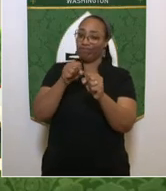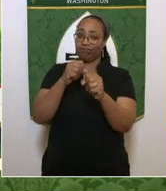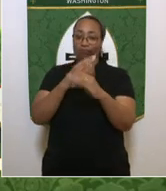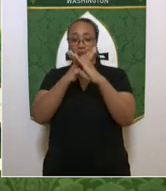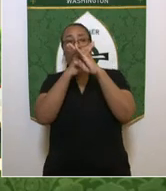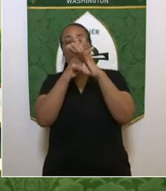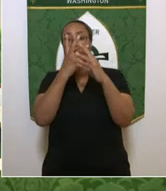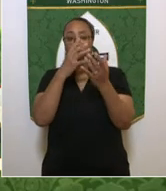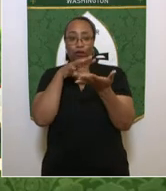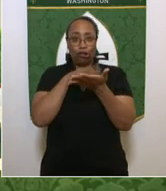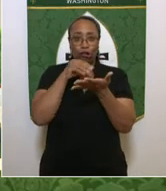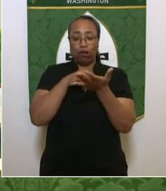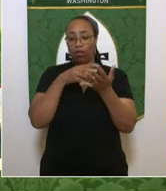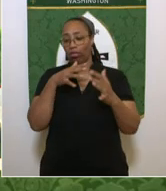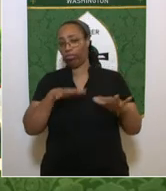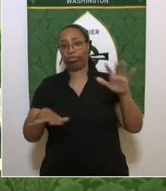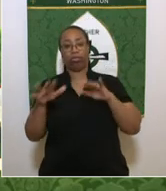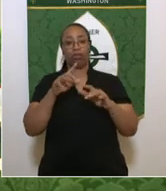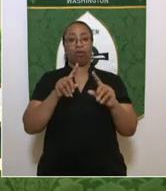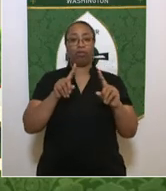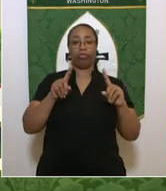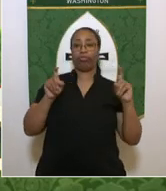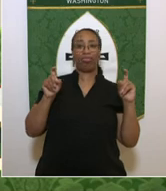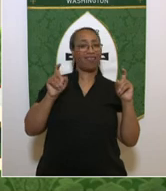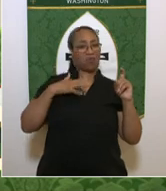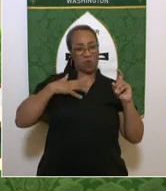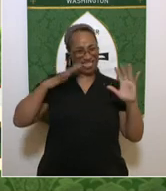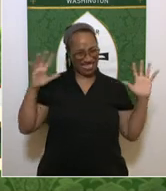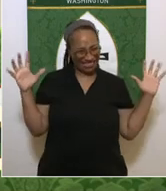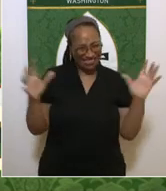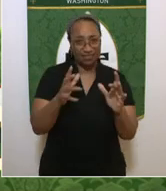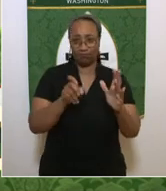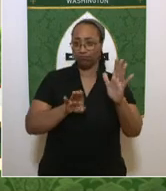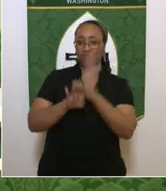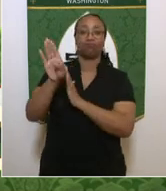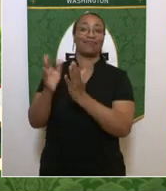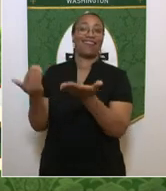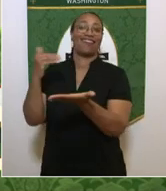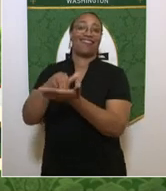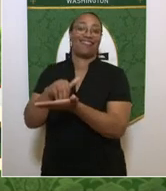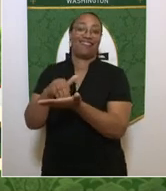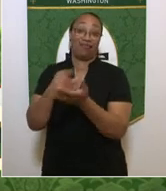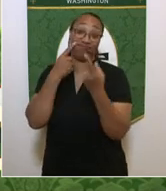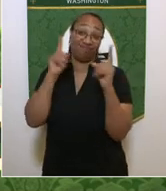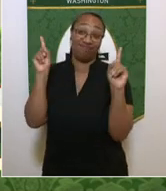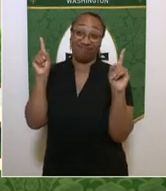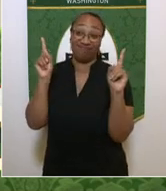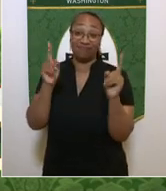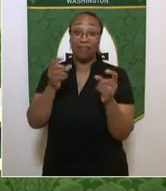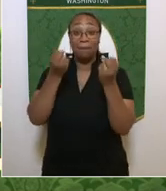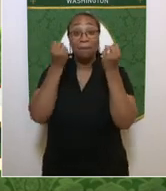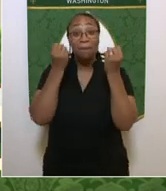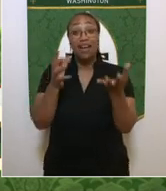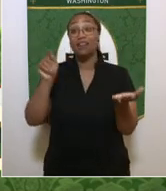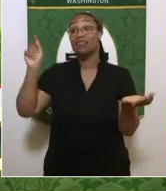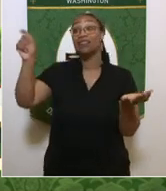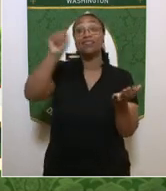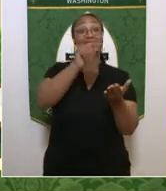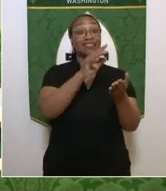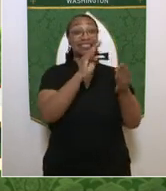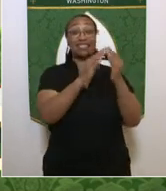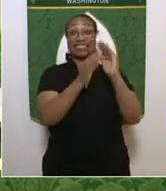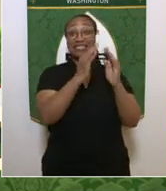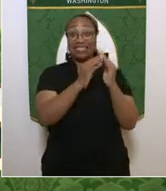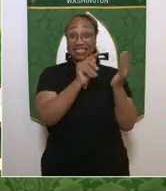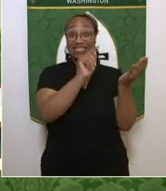and we want to stay focused on that. A lot of cities like ours also lost population because people